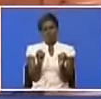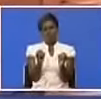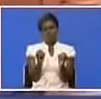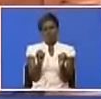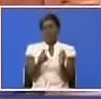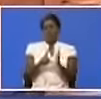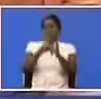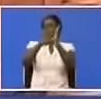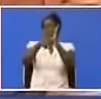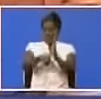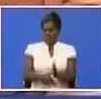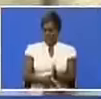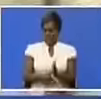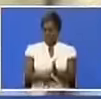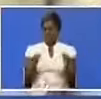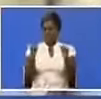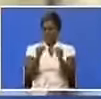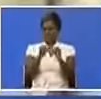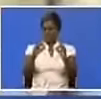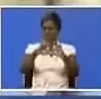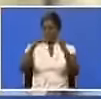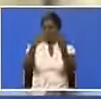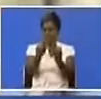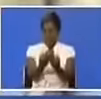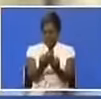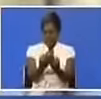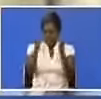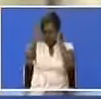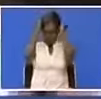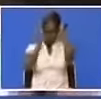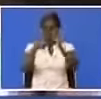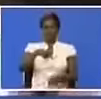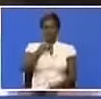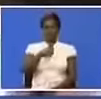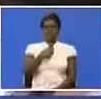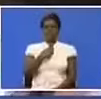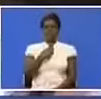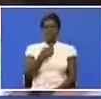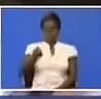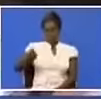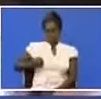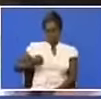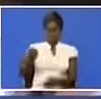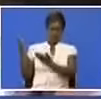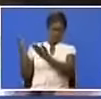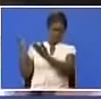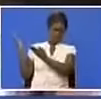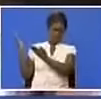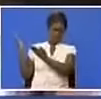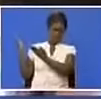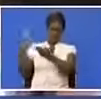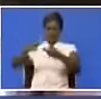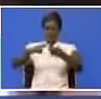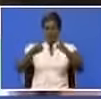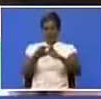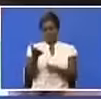We later managed to find a family which they had visited. Mary Kobilo Kiprop and some of her